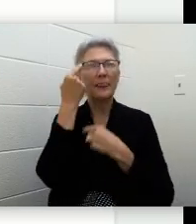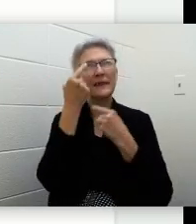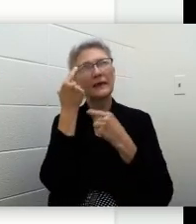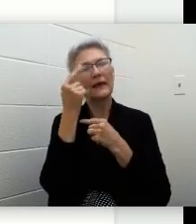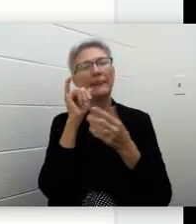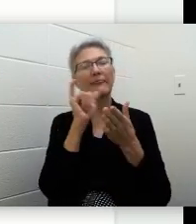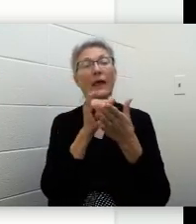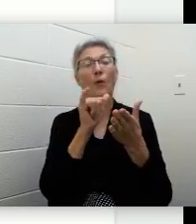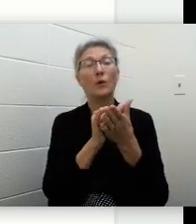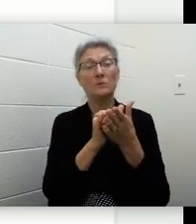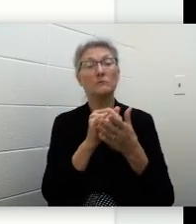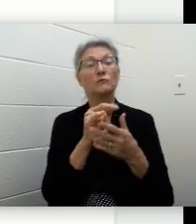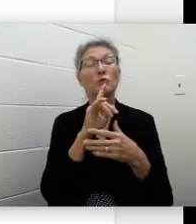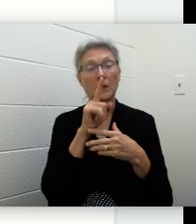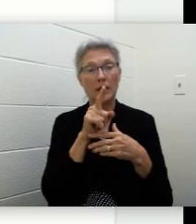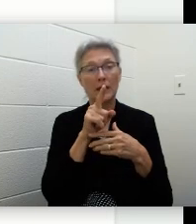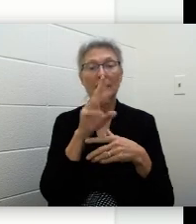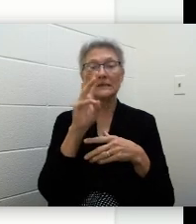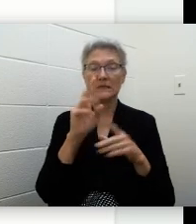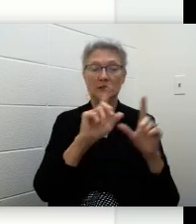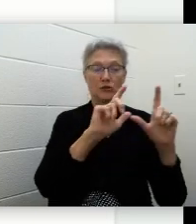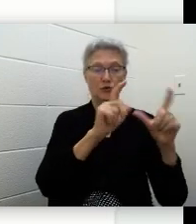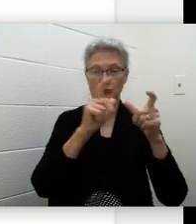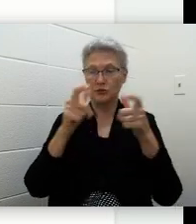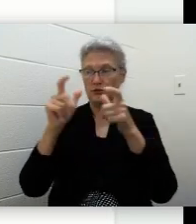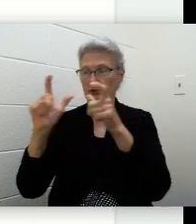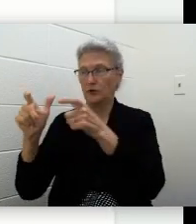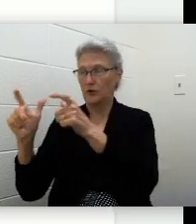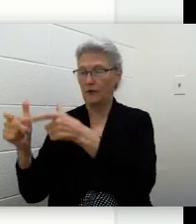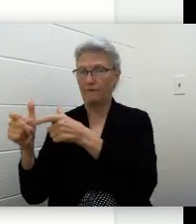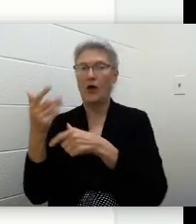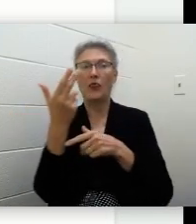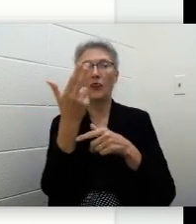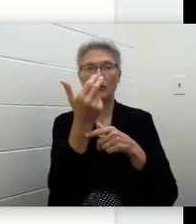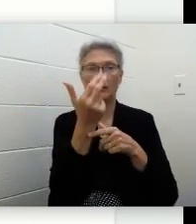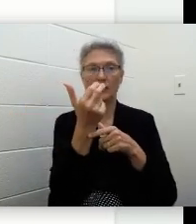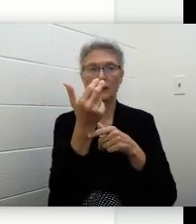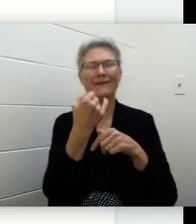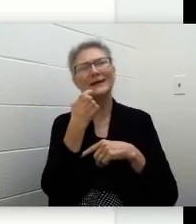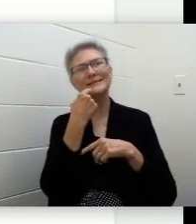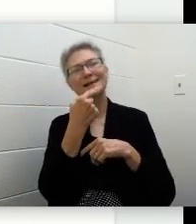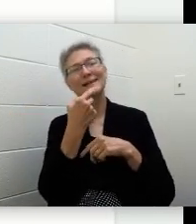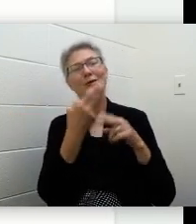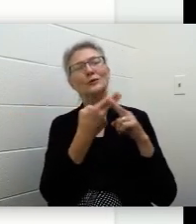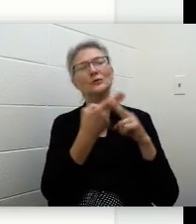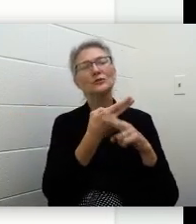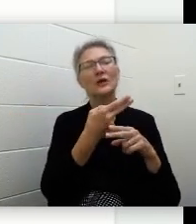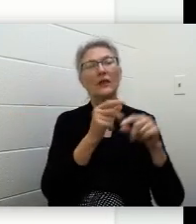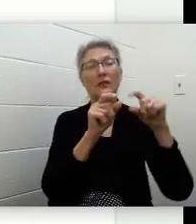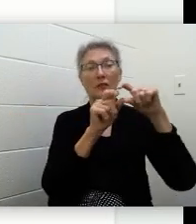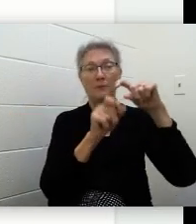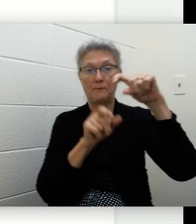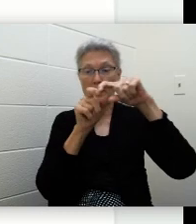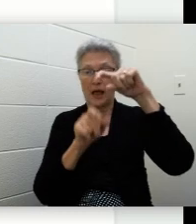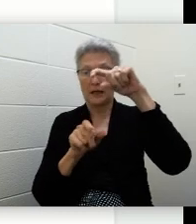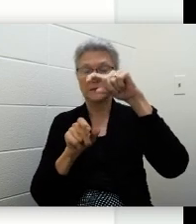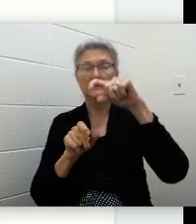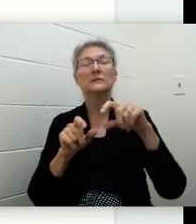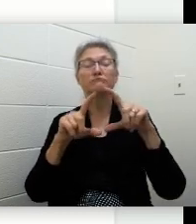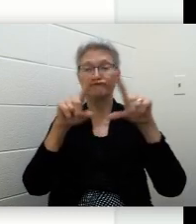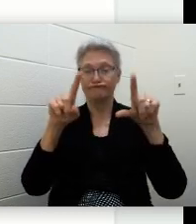that that would essentially be 6 groups of 13. And if I said to you, let's use base 10 blocks to model our